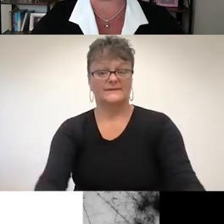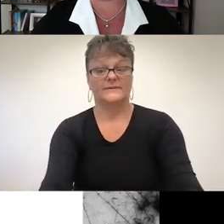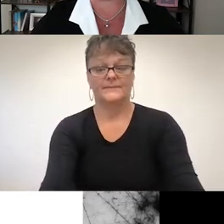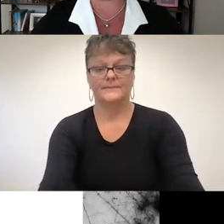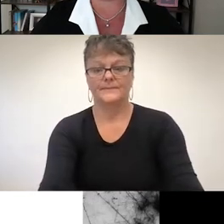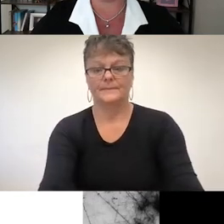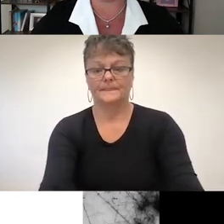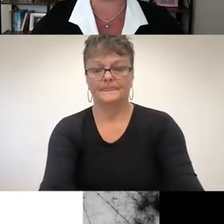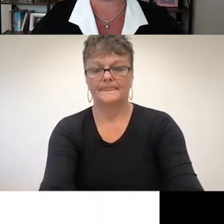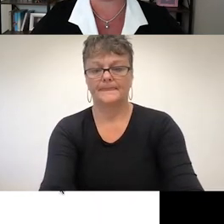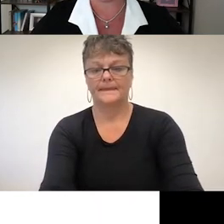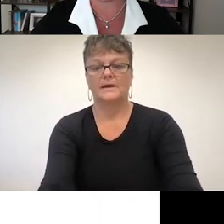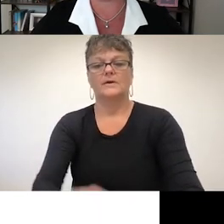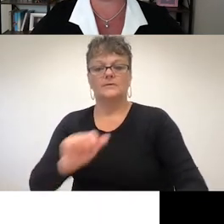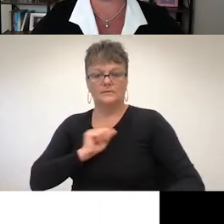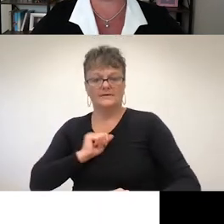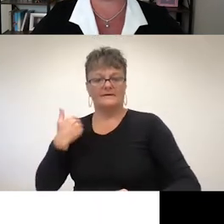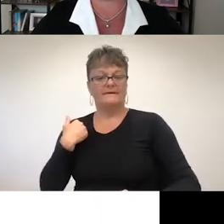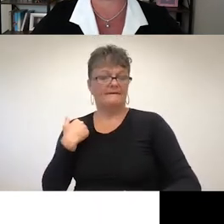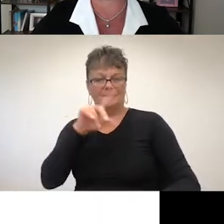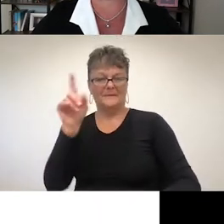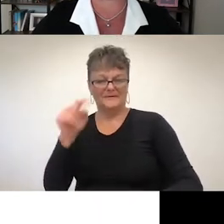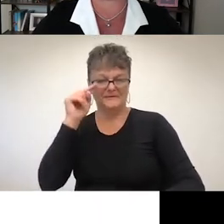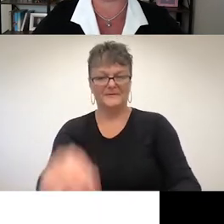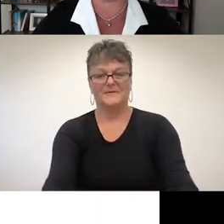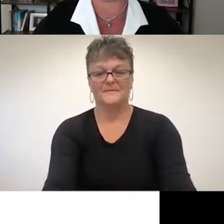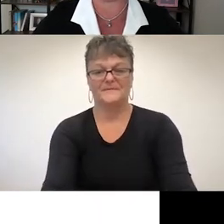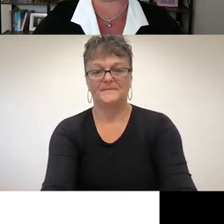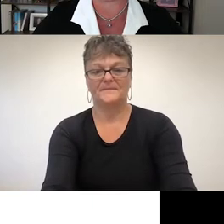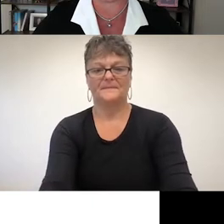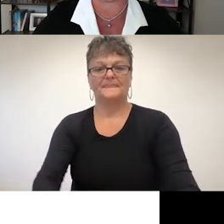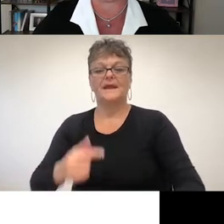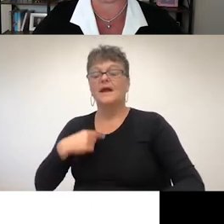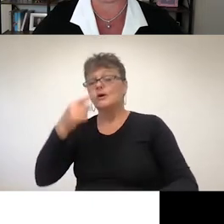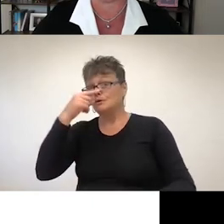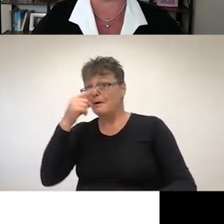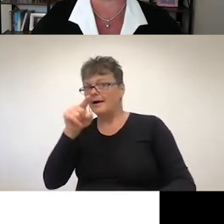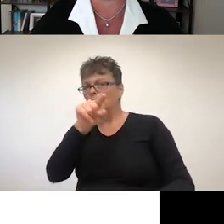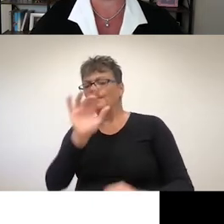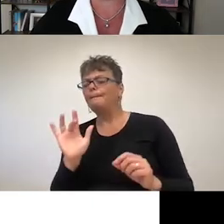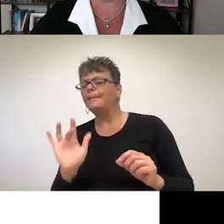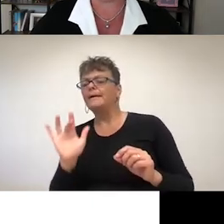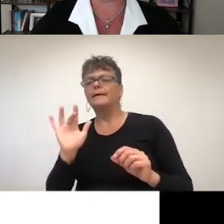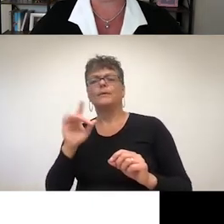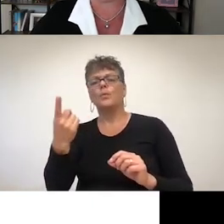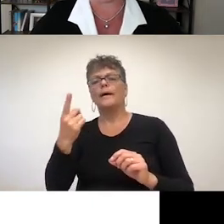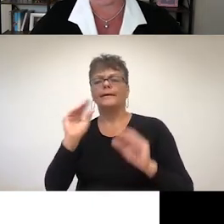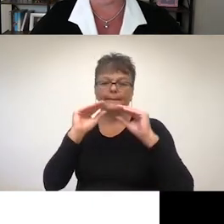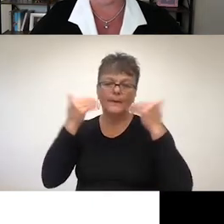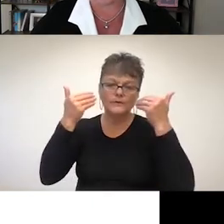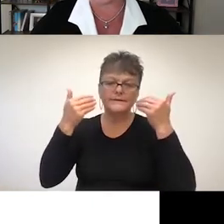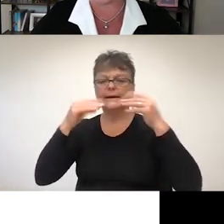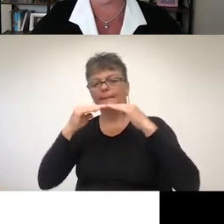opening question for you, and I would love for you to choose an emoji to respond to this, because today we're talking